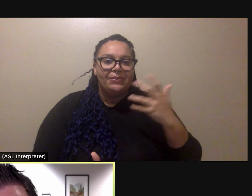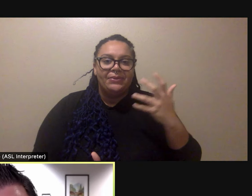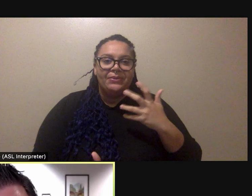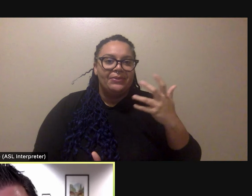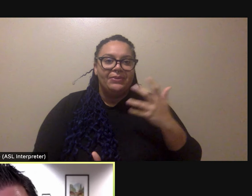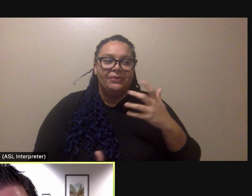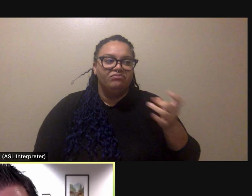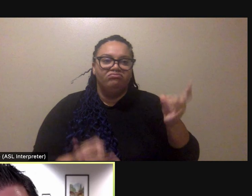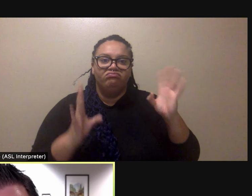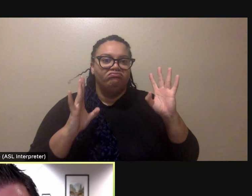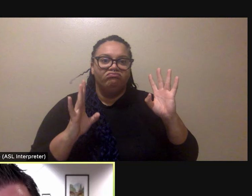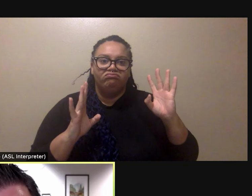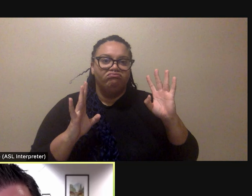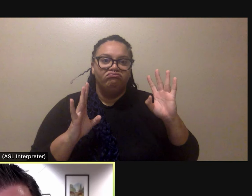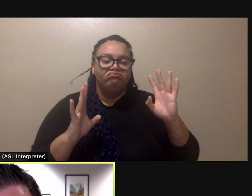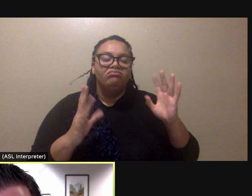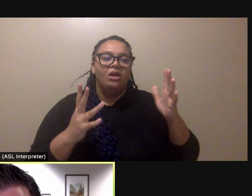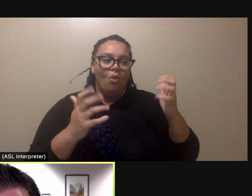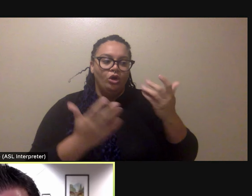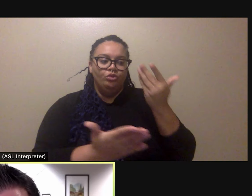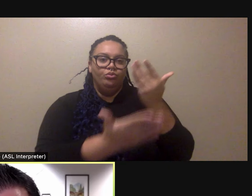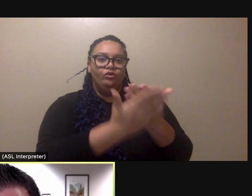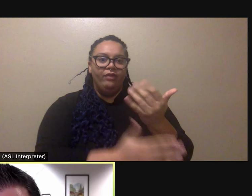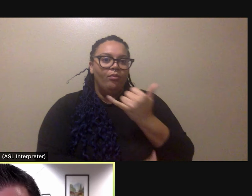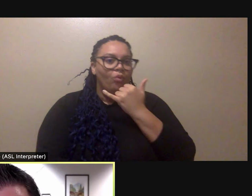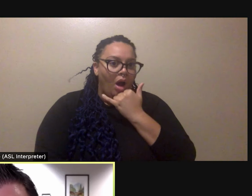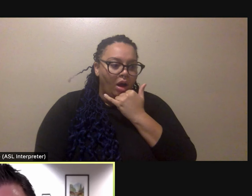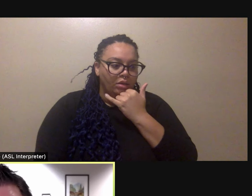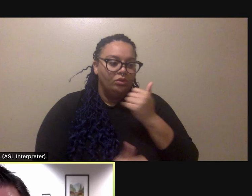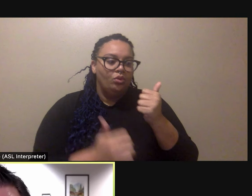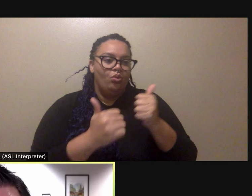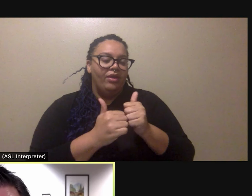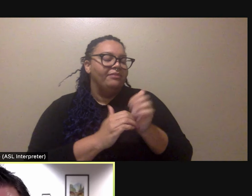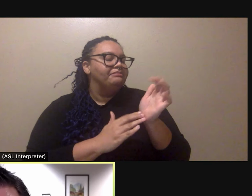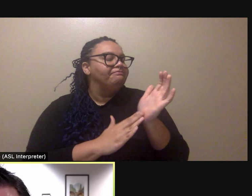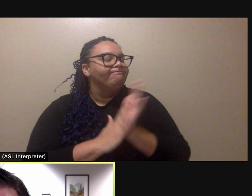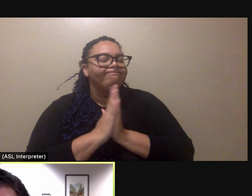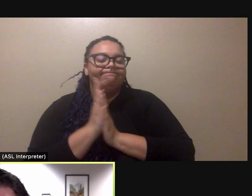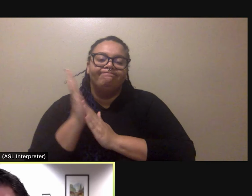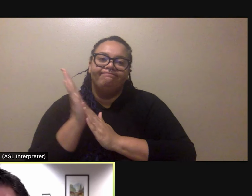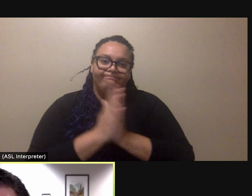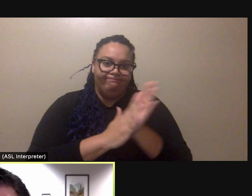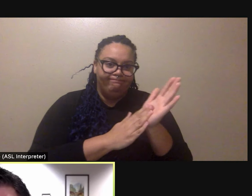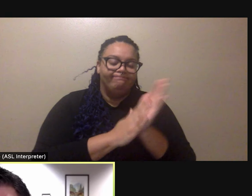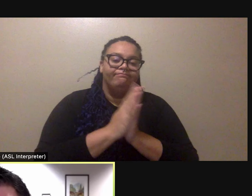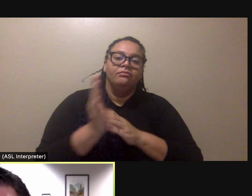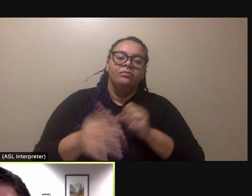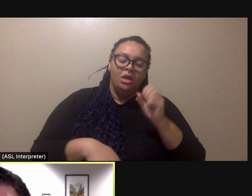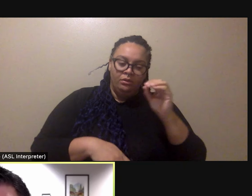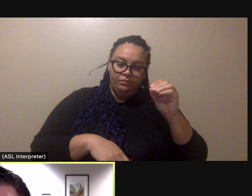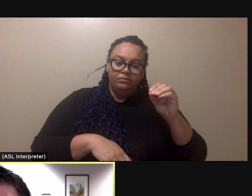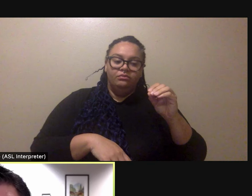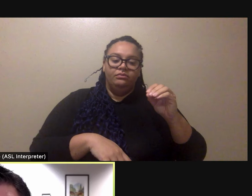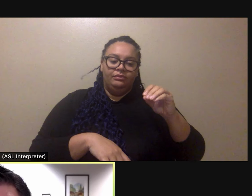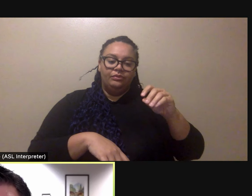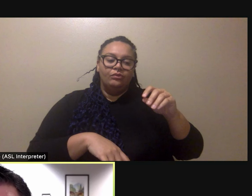abominably vulgar. And they wanted to prove them wrong with a passion. And so the judge wanted to not